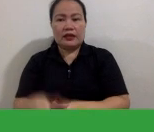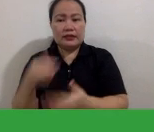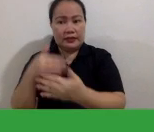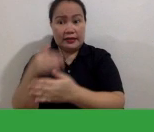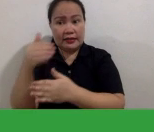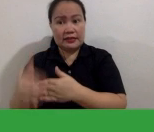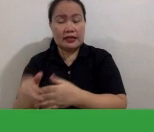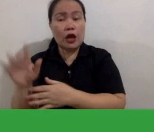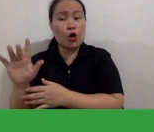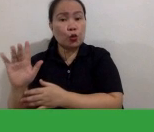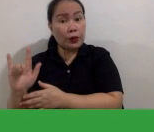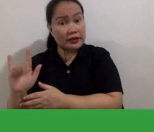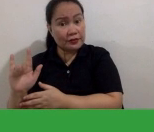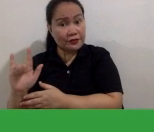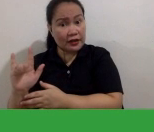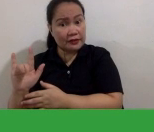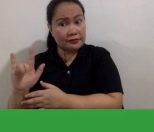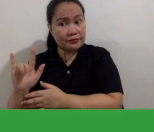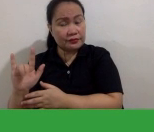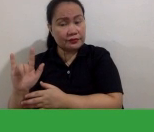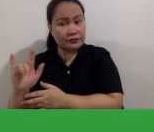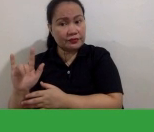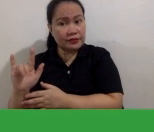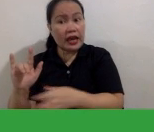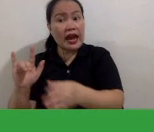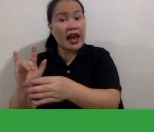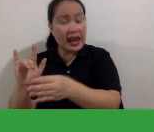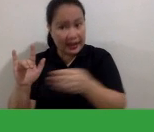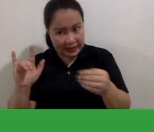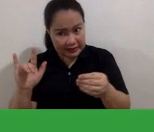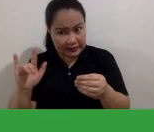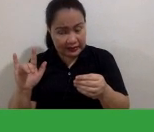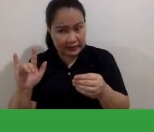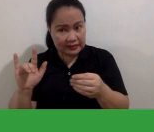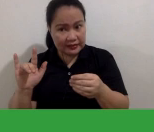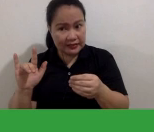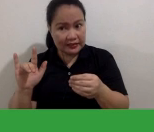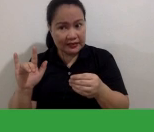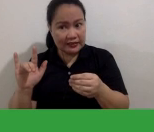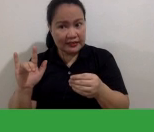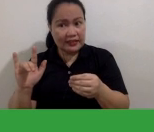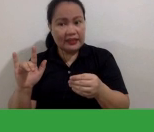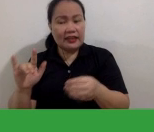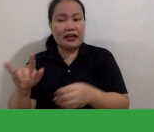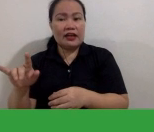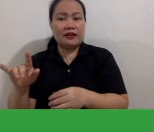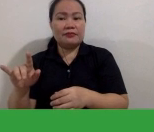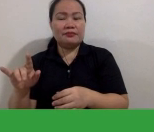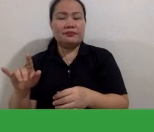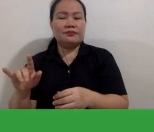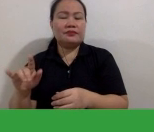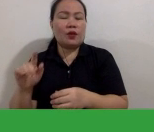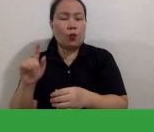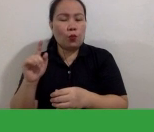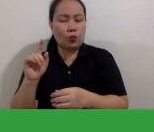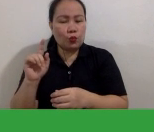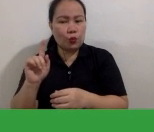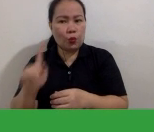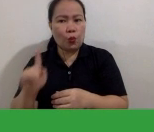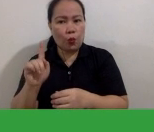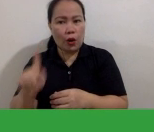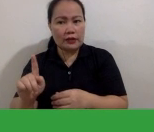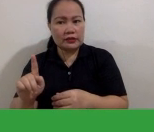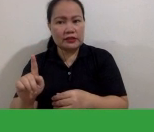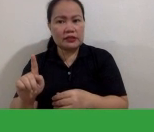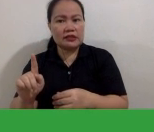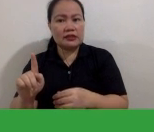this is 25, ang ating whole number. So, 25 and, so bilang tayo, this is always your